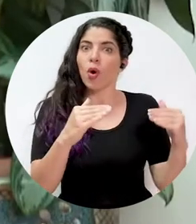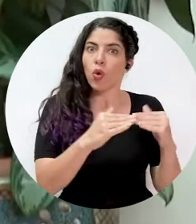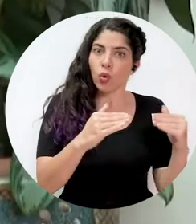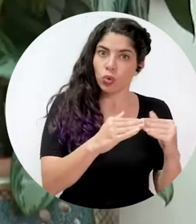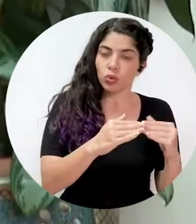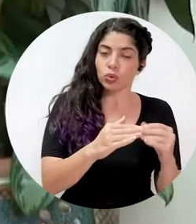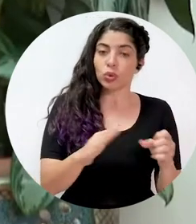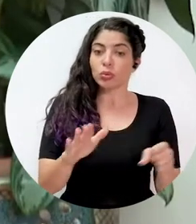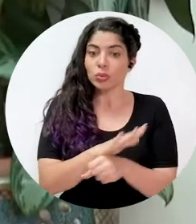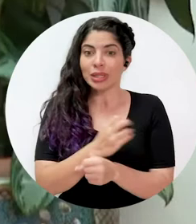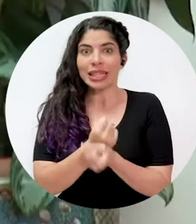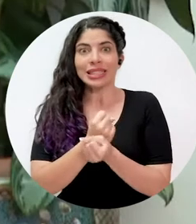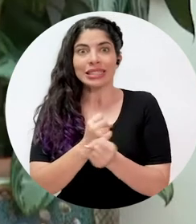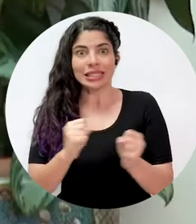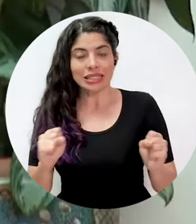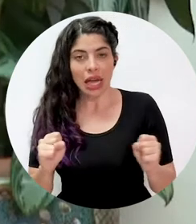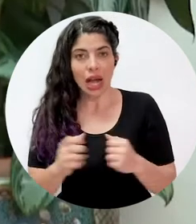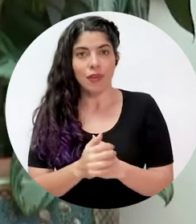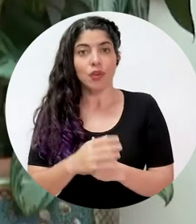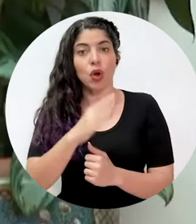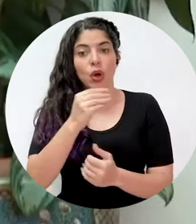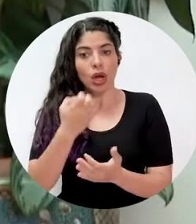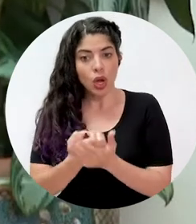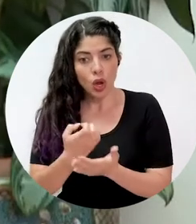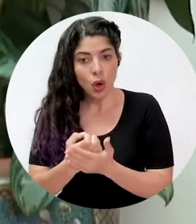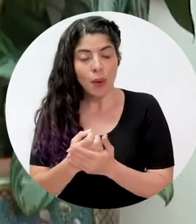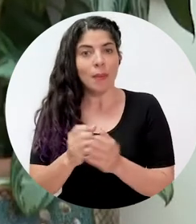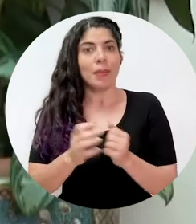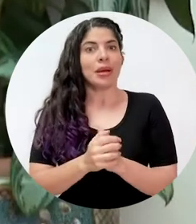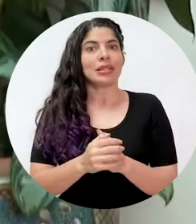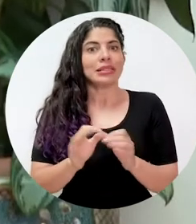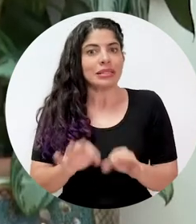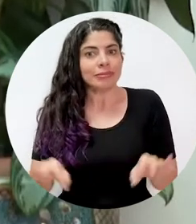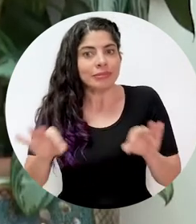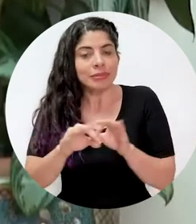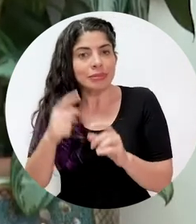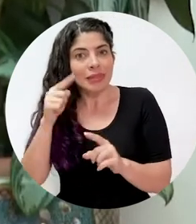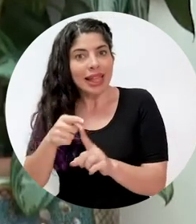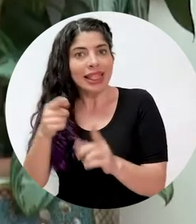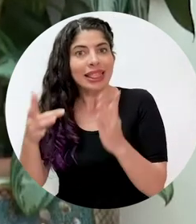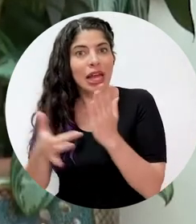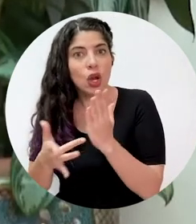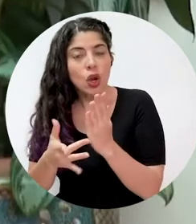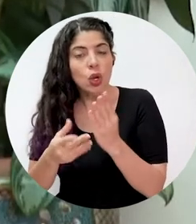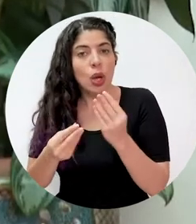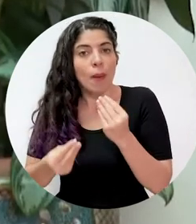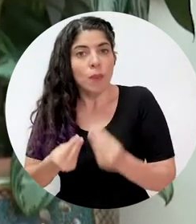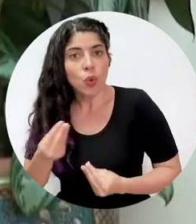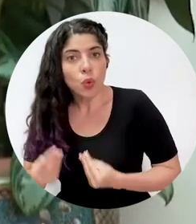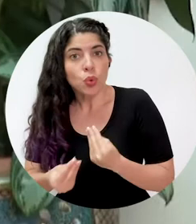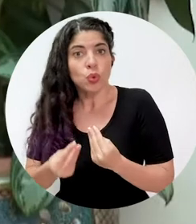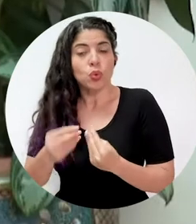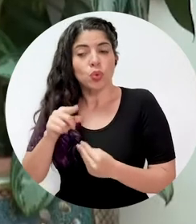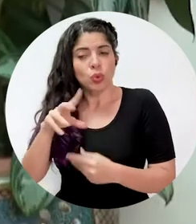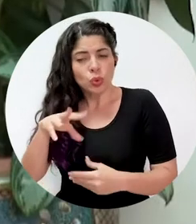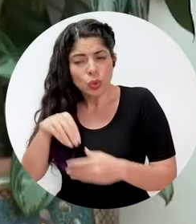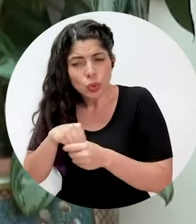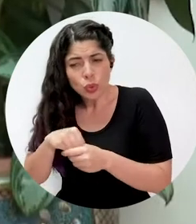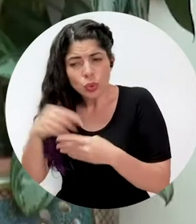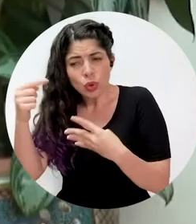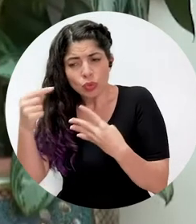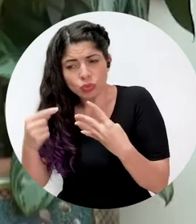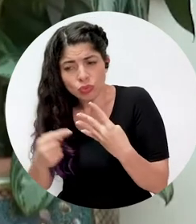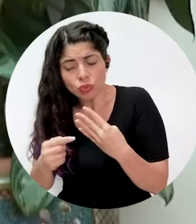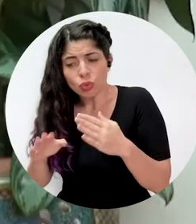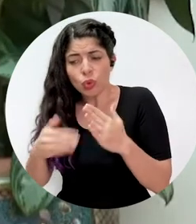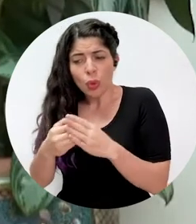all quality, safe, efficacious, and affordable essential health technologies and products, including their